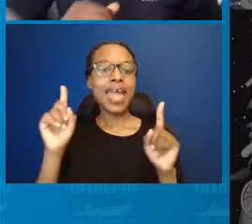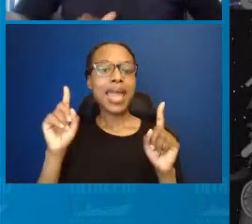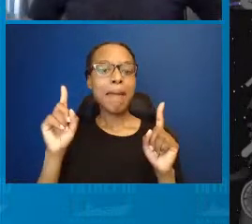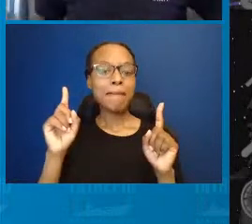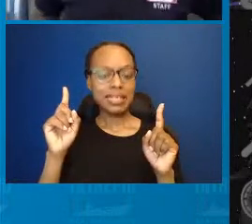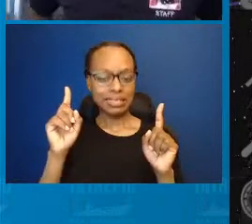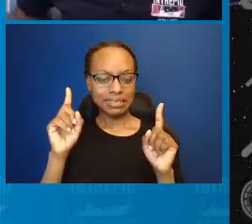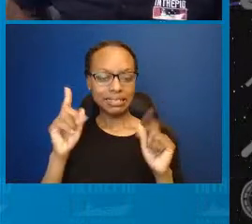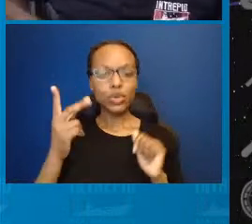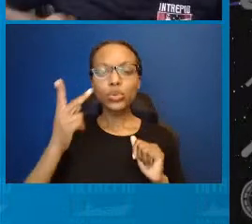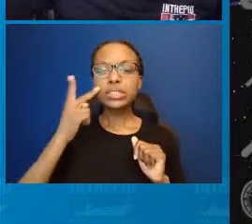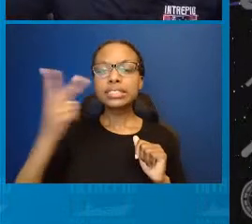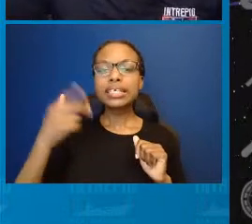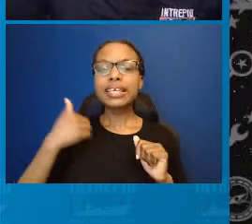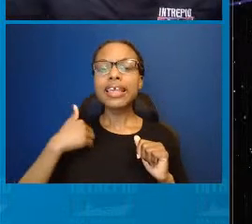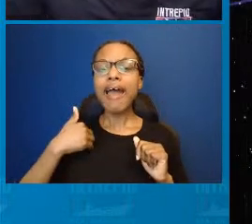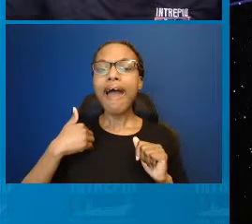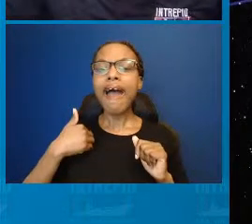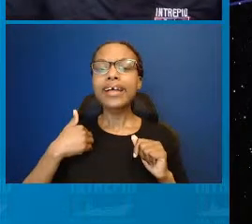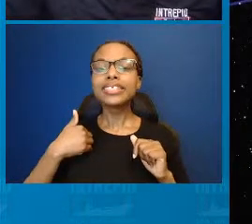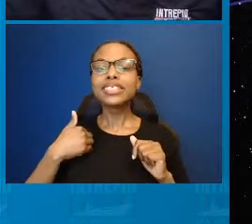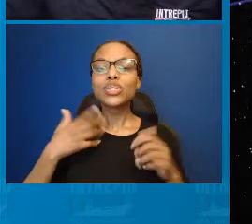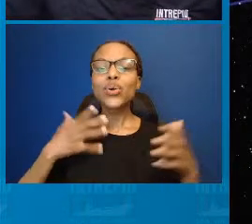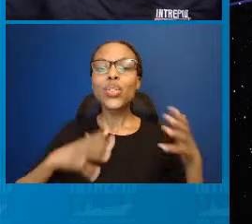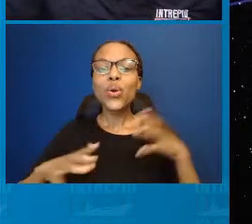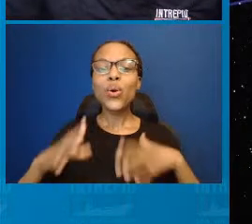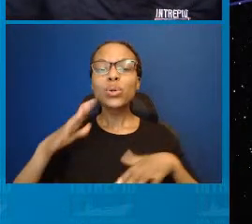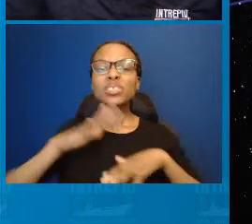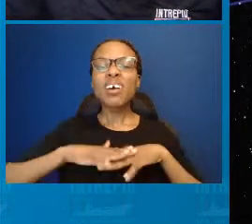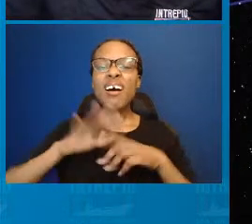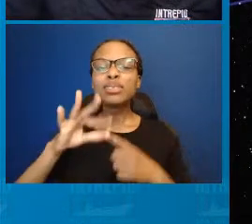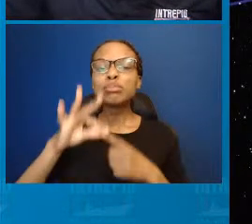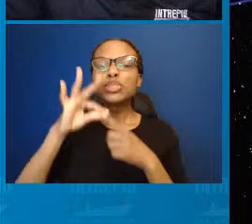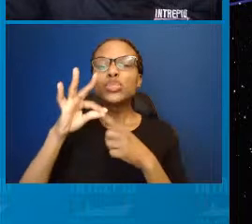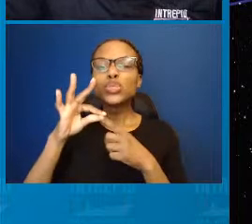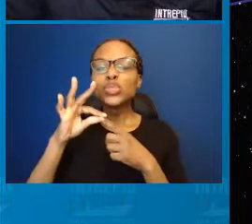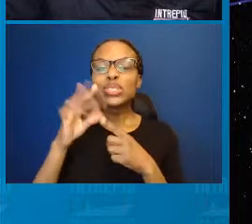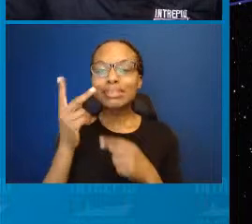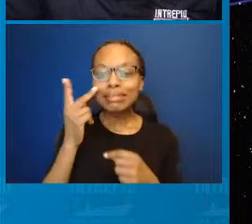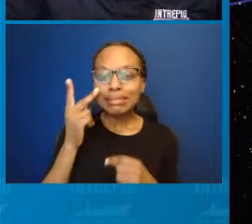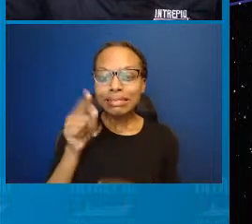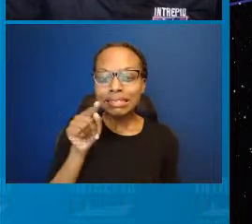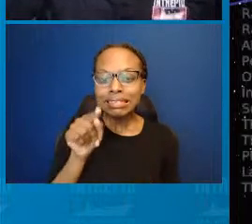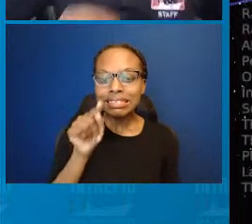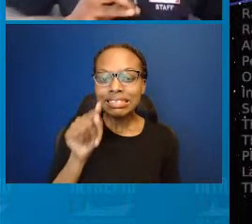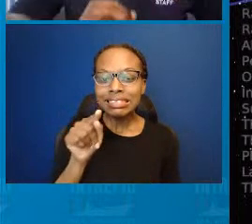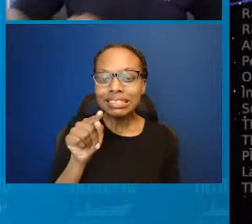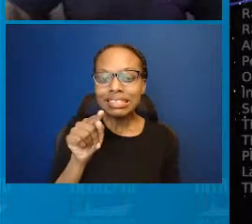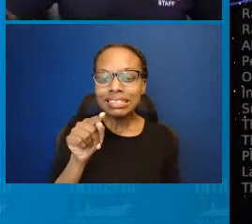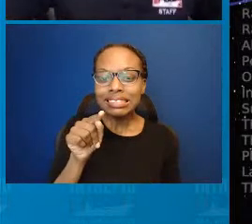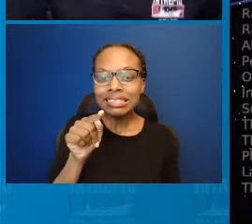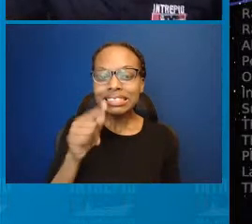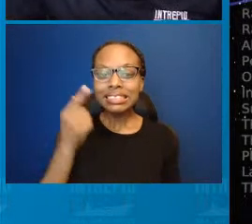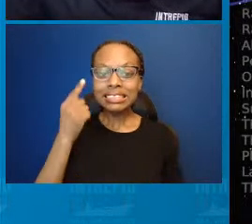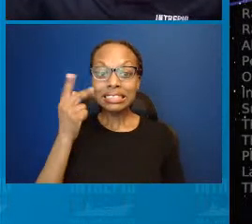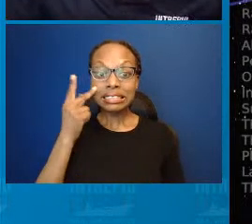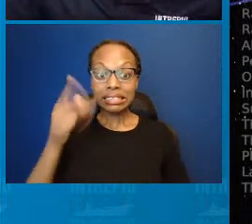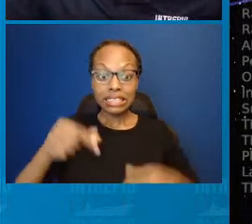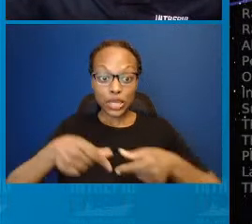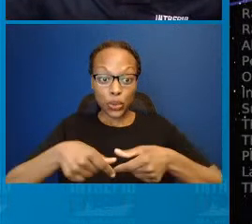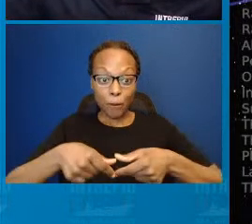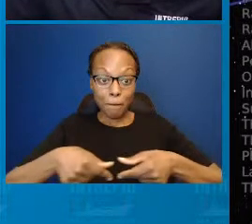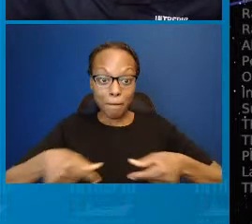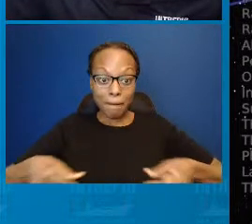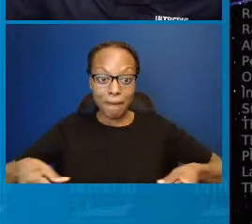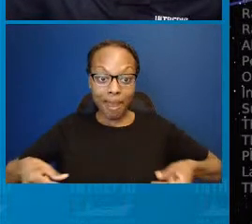that accessory. What constellation is this? And I will say, in this constellation,